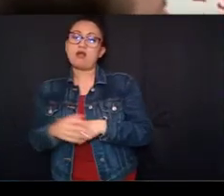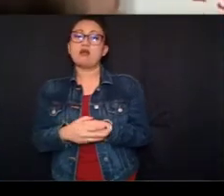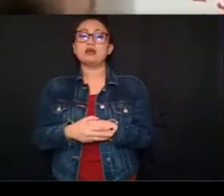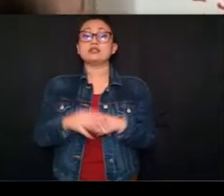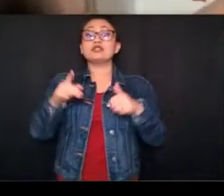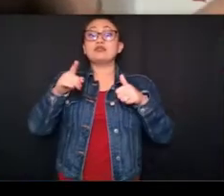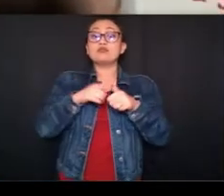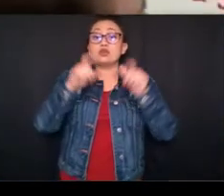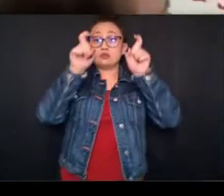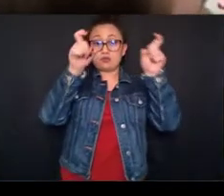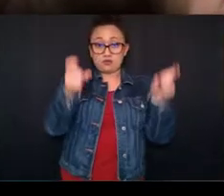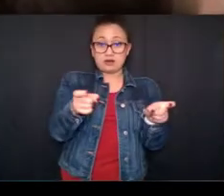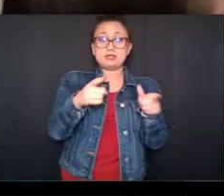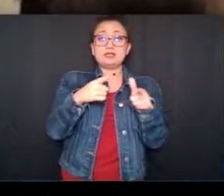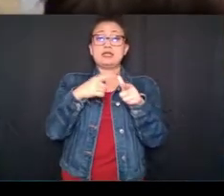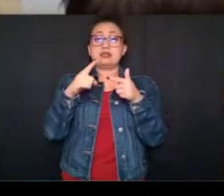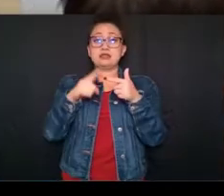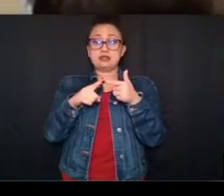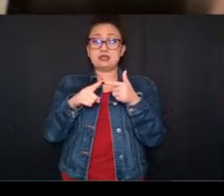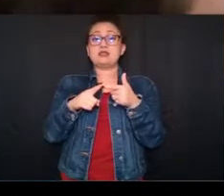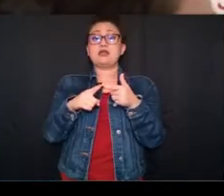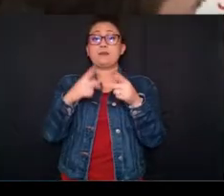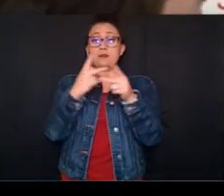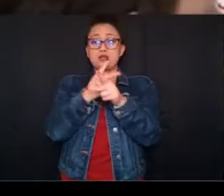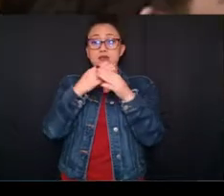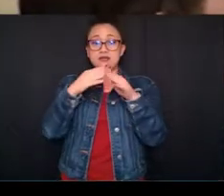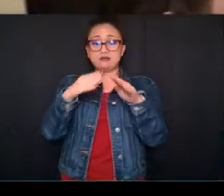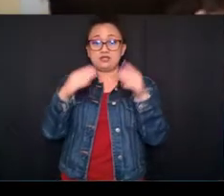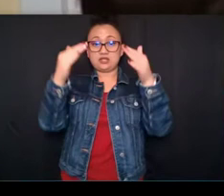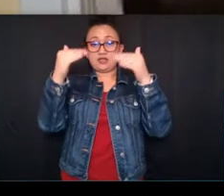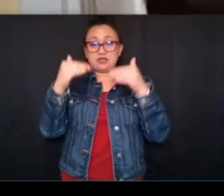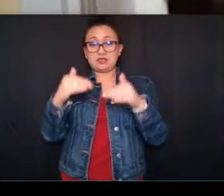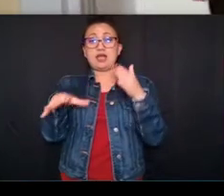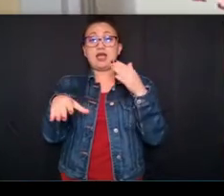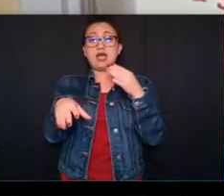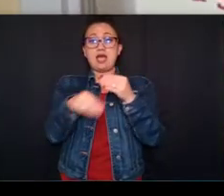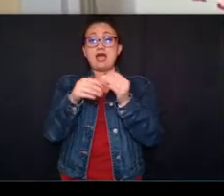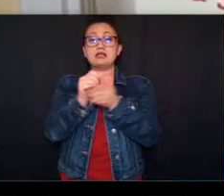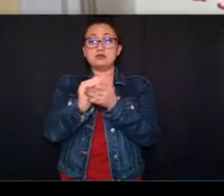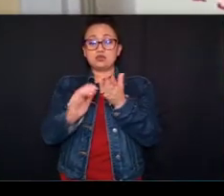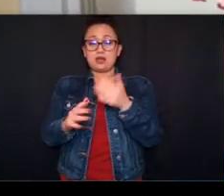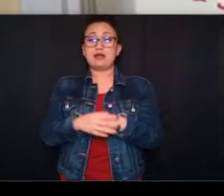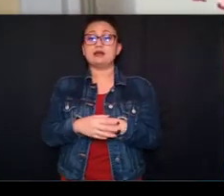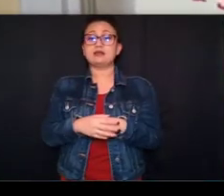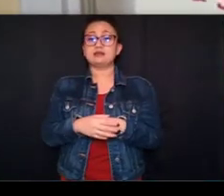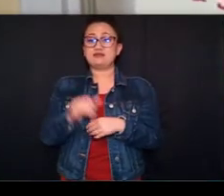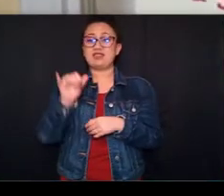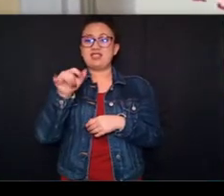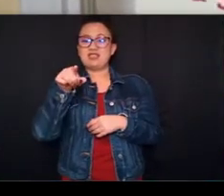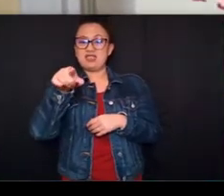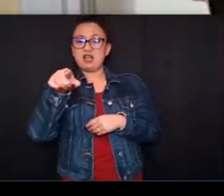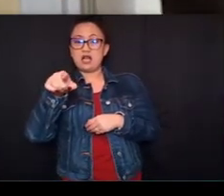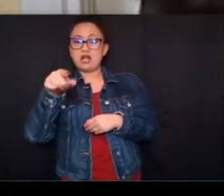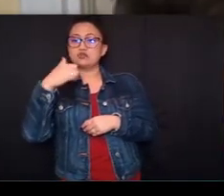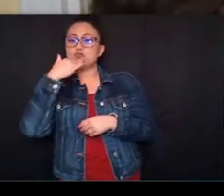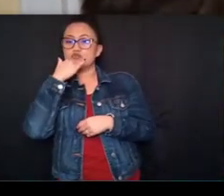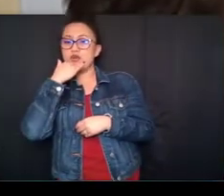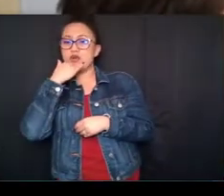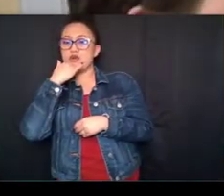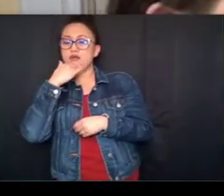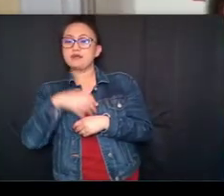division, and then you do adding and subtracting. Here we did everything out of order. So just to make sure you know this is wrong, I'm going to put a big X through this. That is